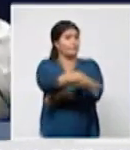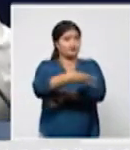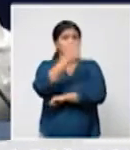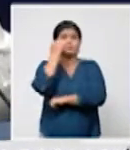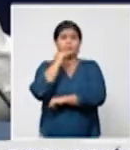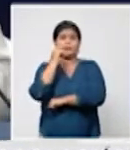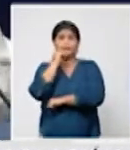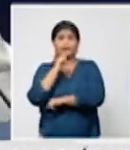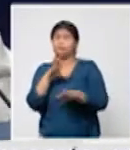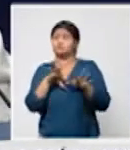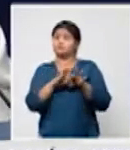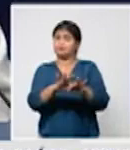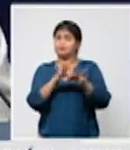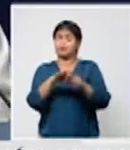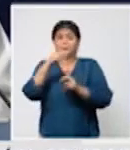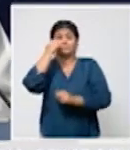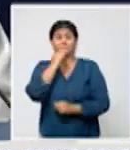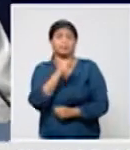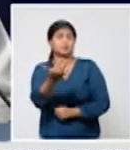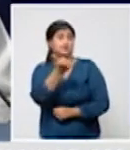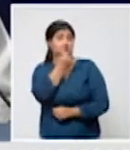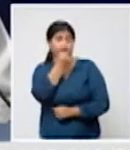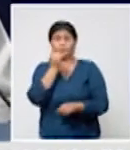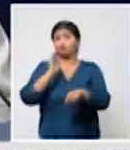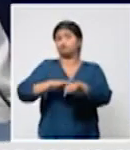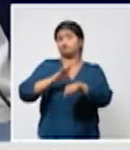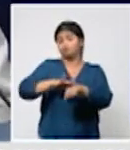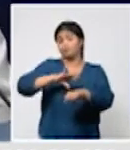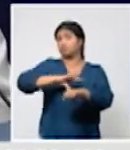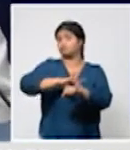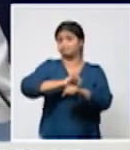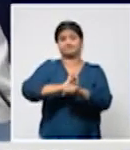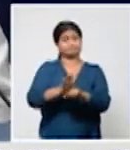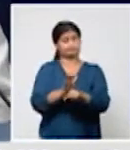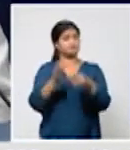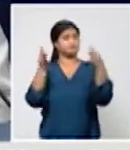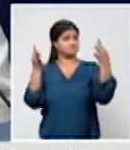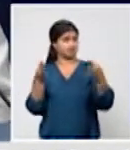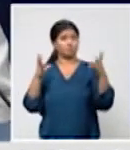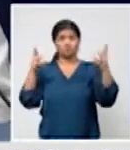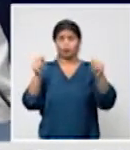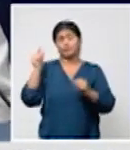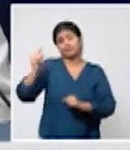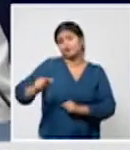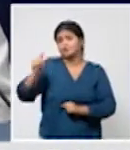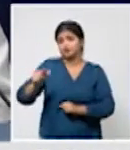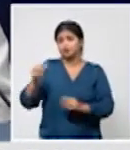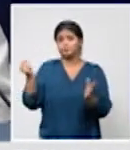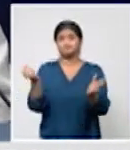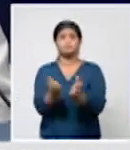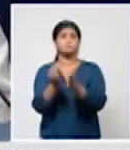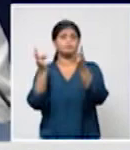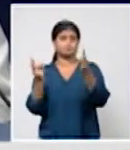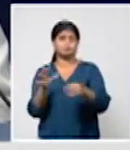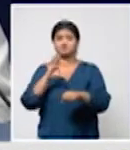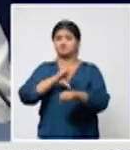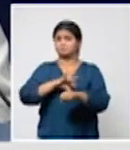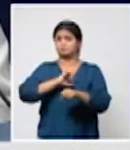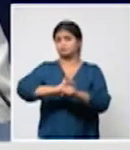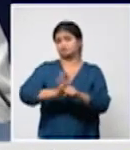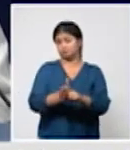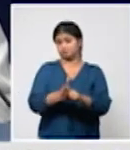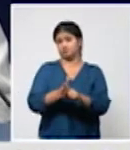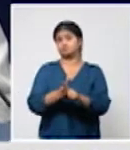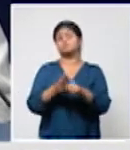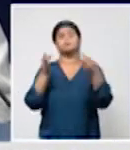33,425 fatalities. Then comes Russia, South Africa, Mexico, Peru,